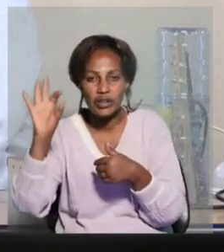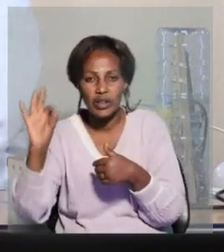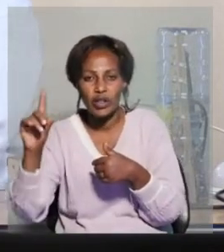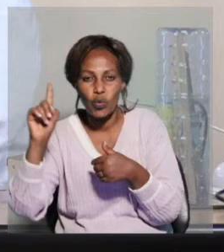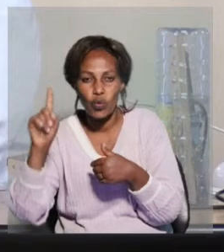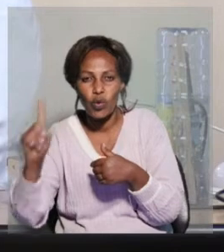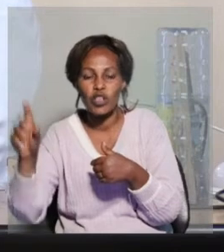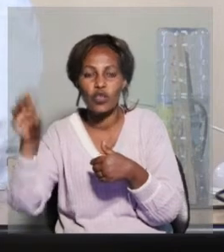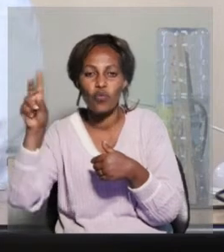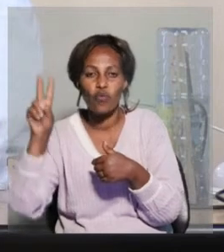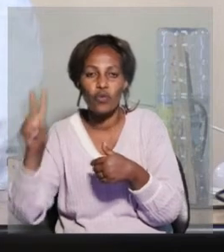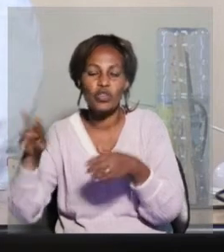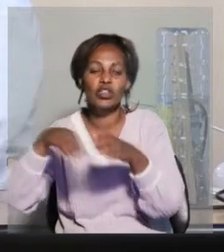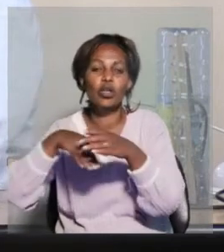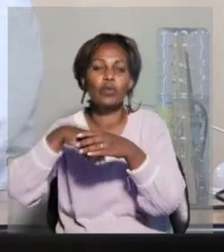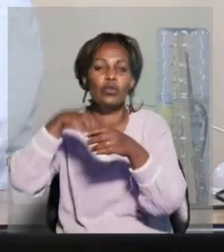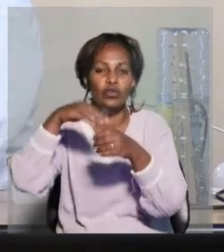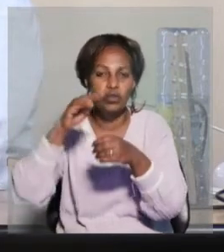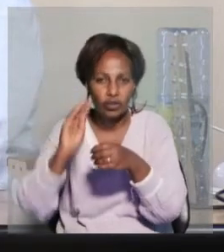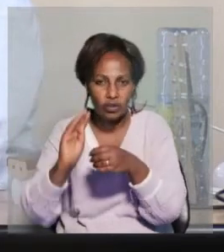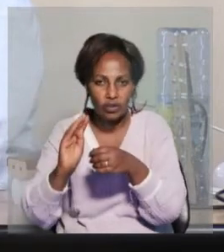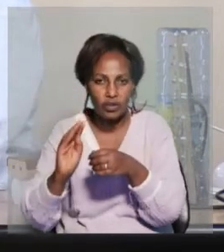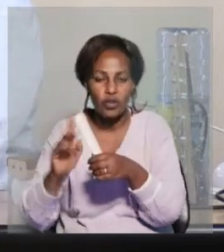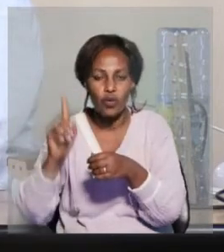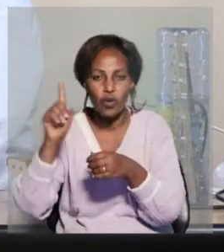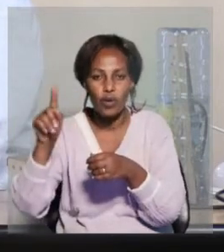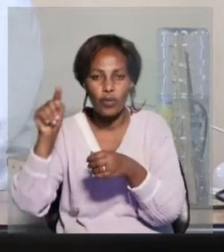1.91 volt as an output.